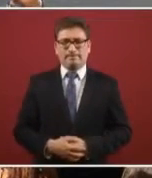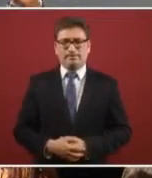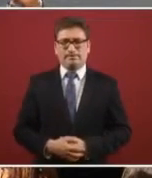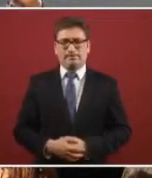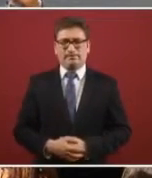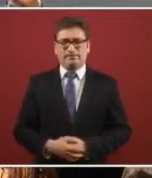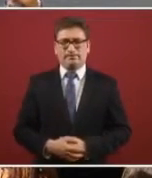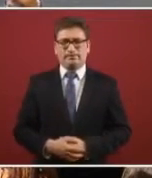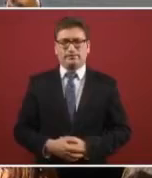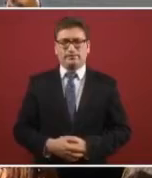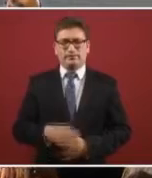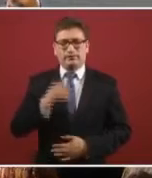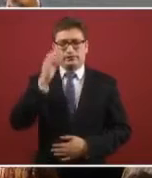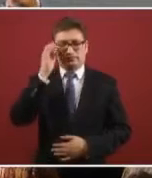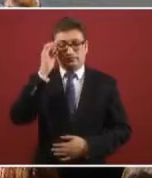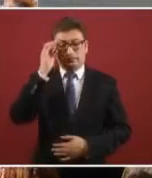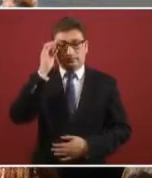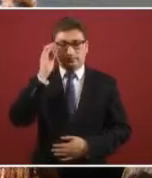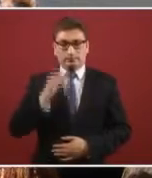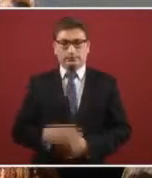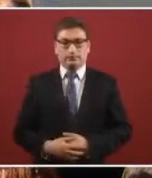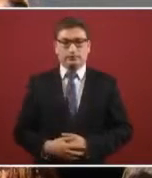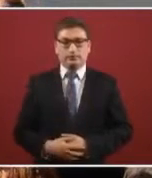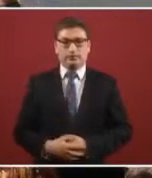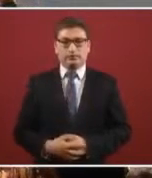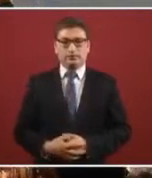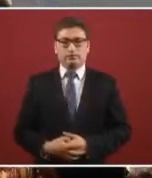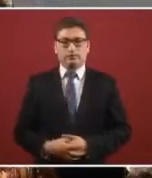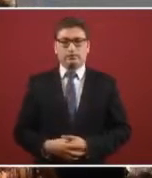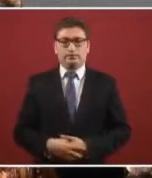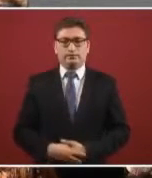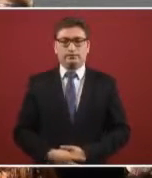Sigue. Sigue más más. Si. Yes, there is more.